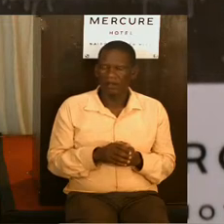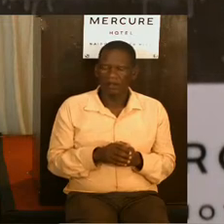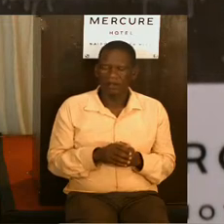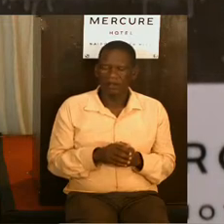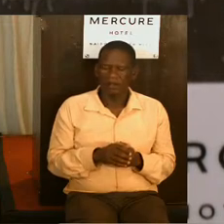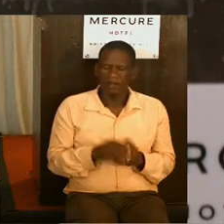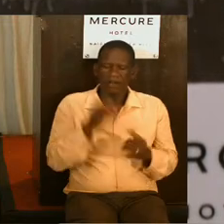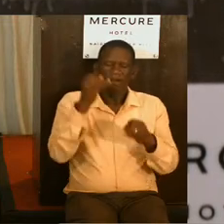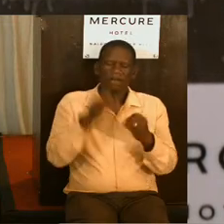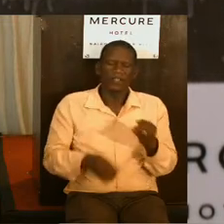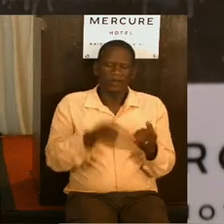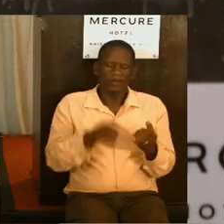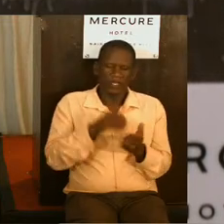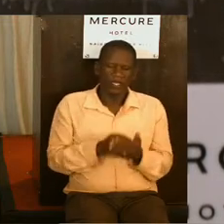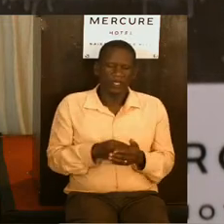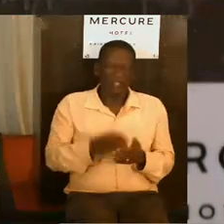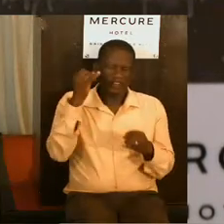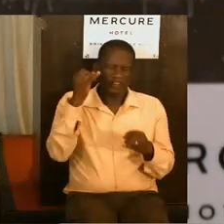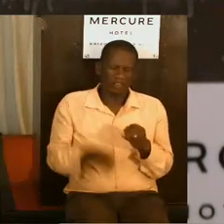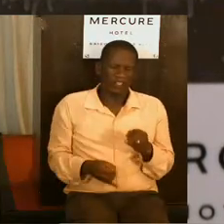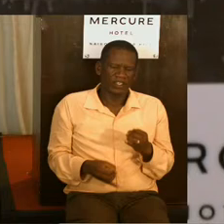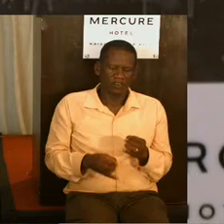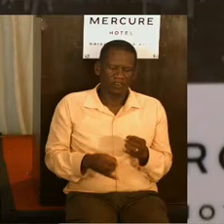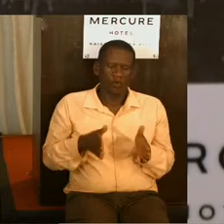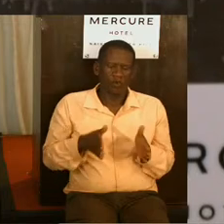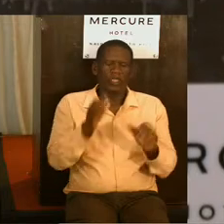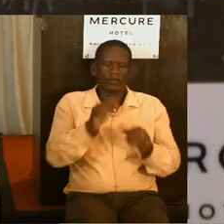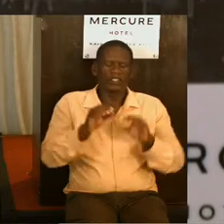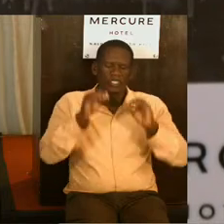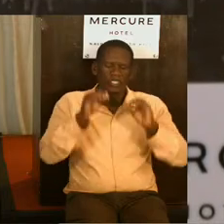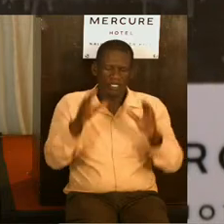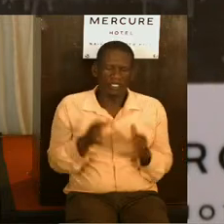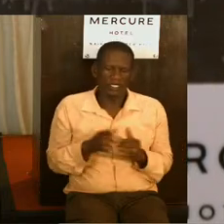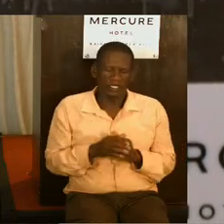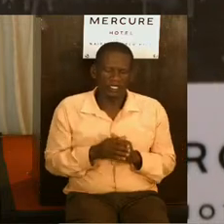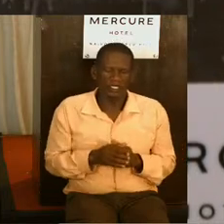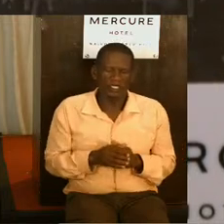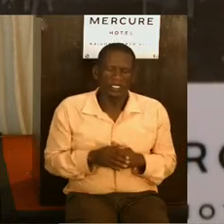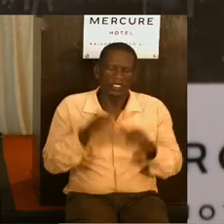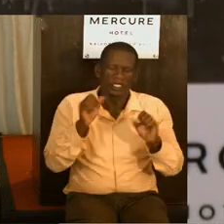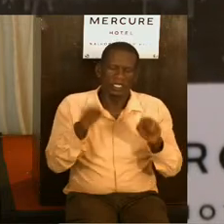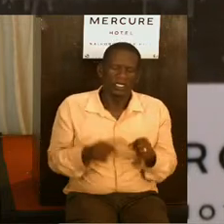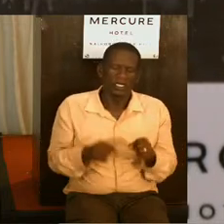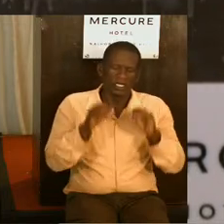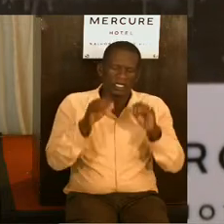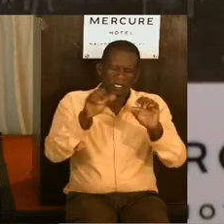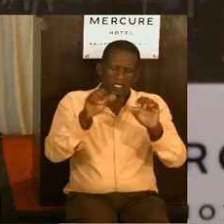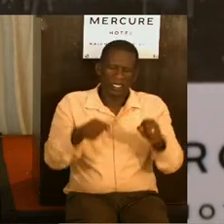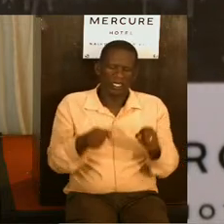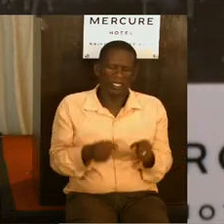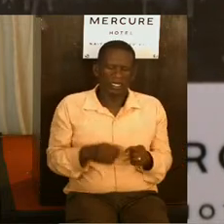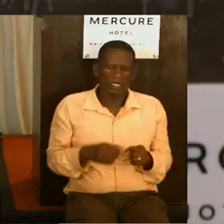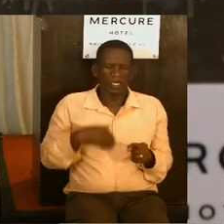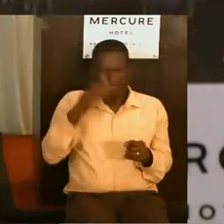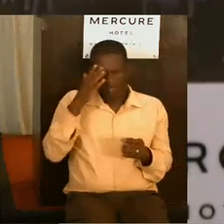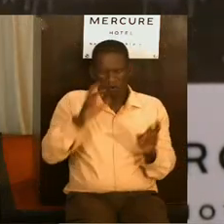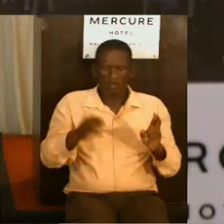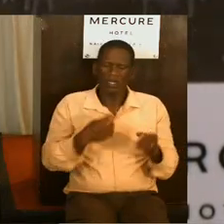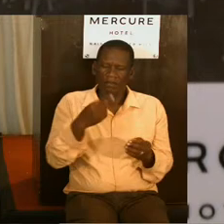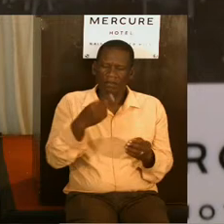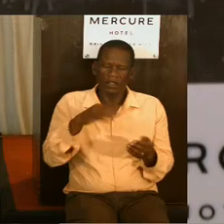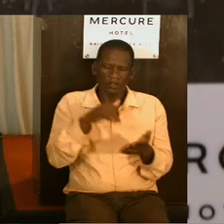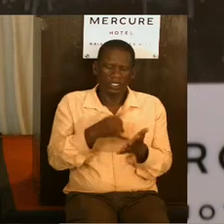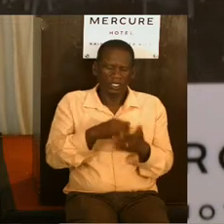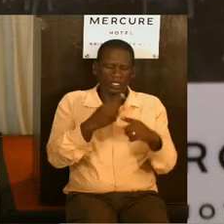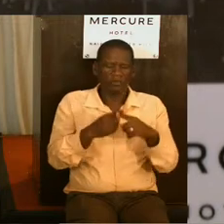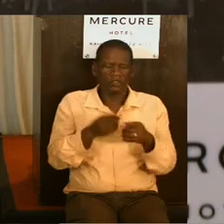is the final the final way that teachers who can oh I think I've already mentioned